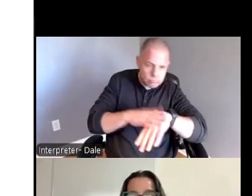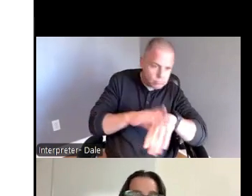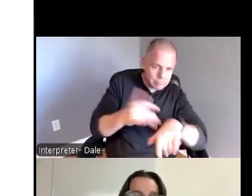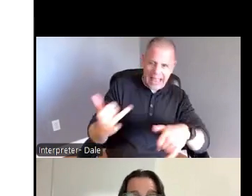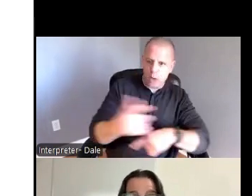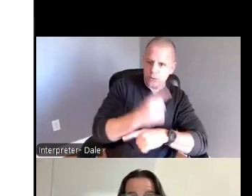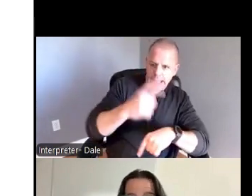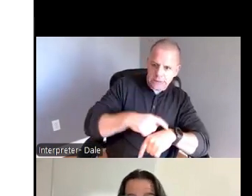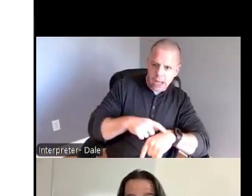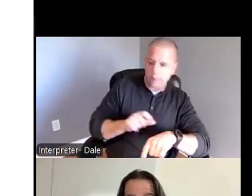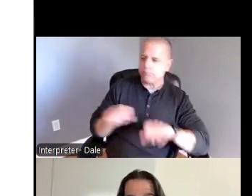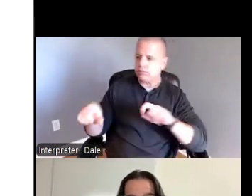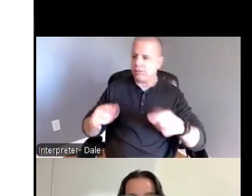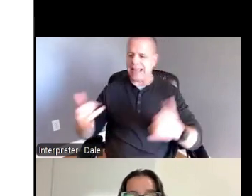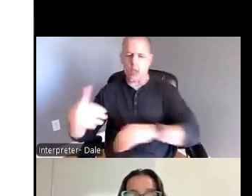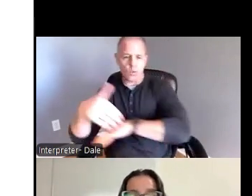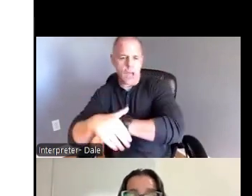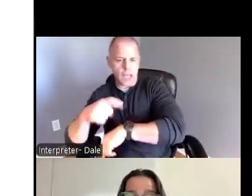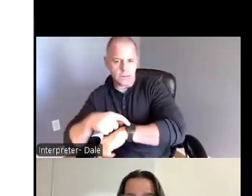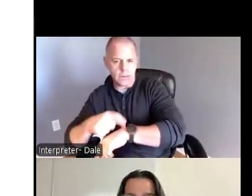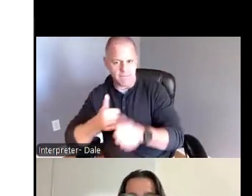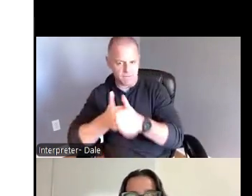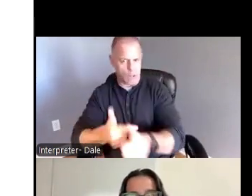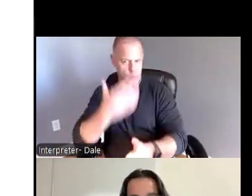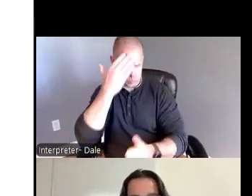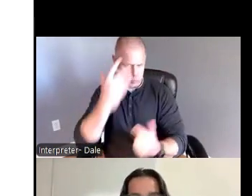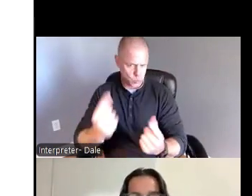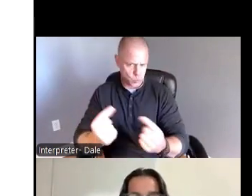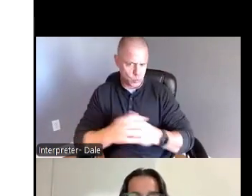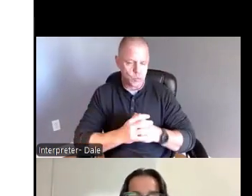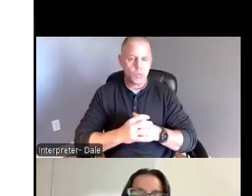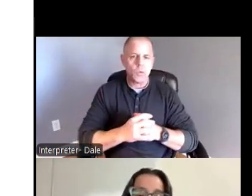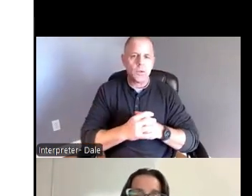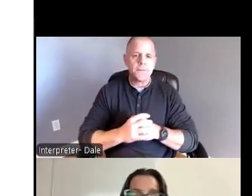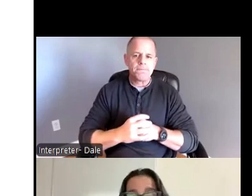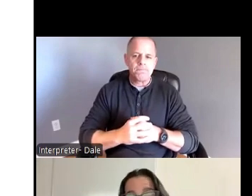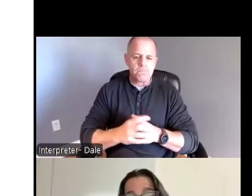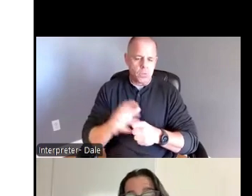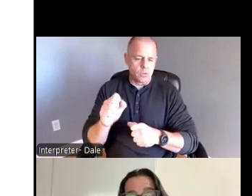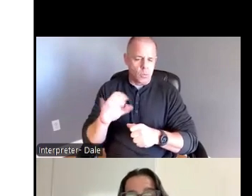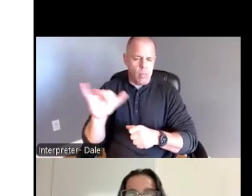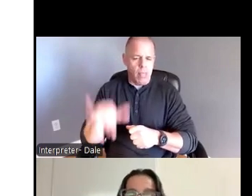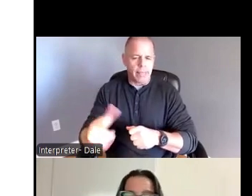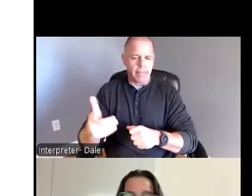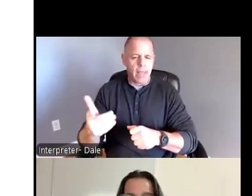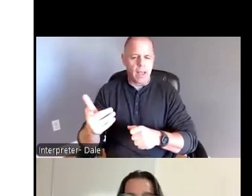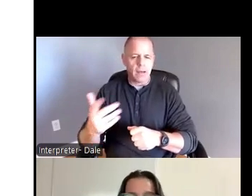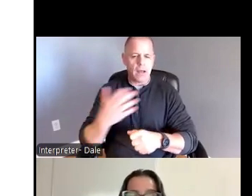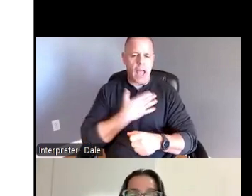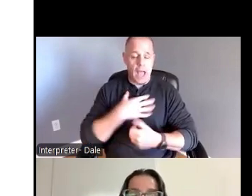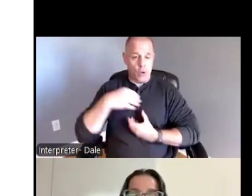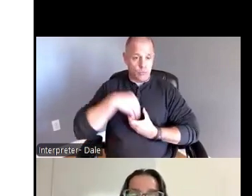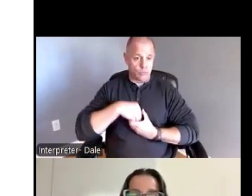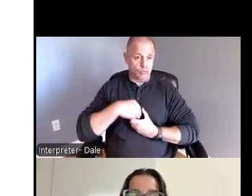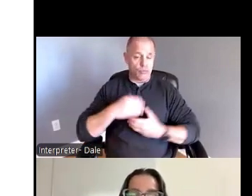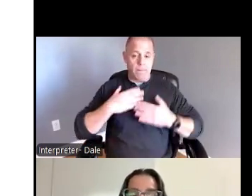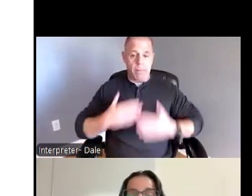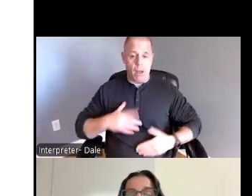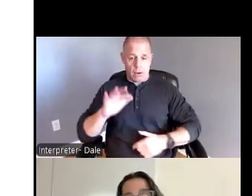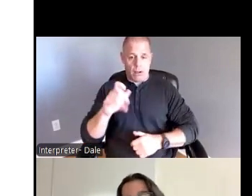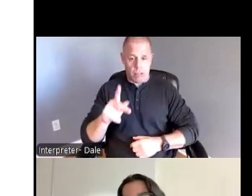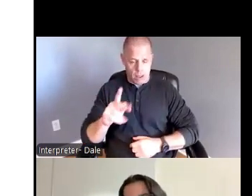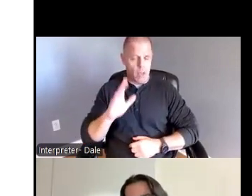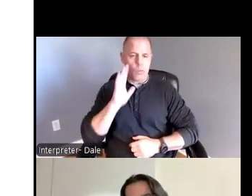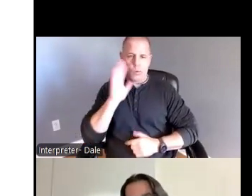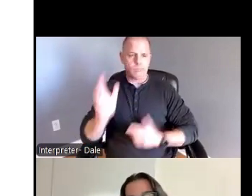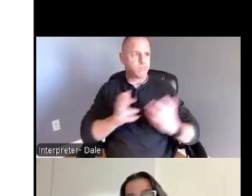night, just behave accordingly. So like that, all our internal body clocks will be aligned to the